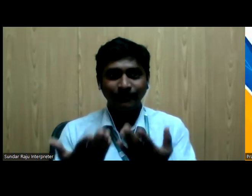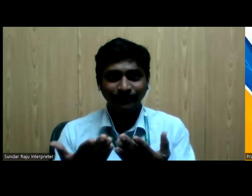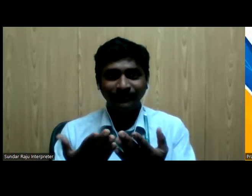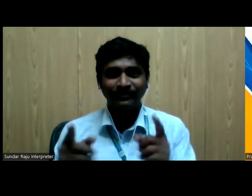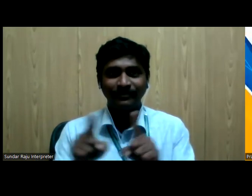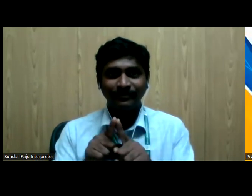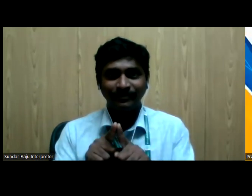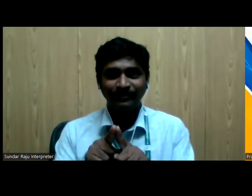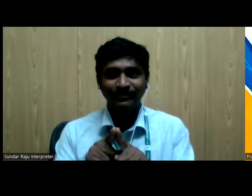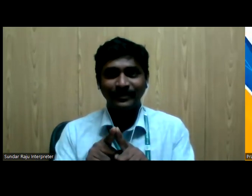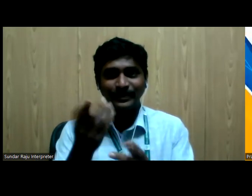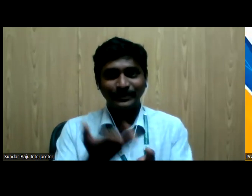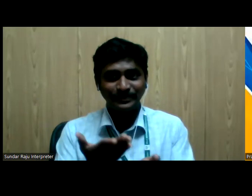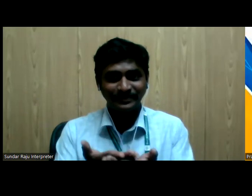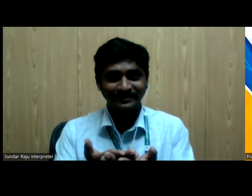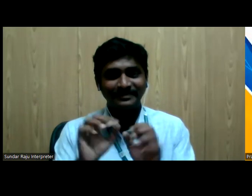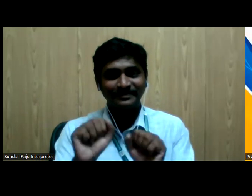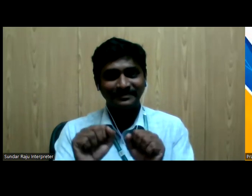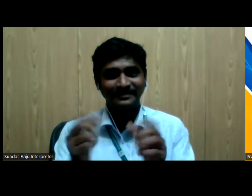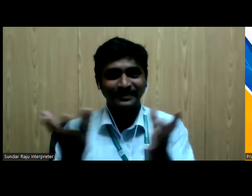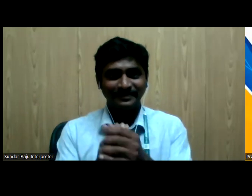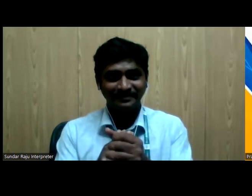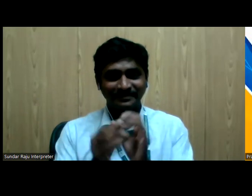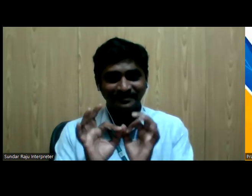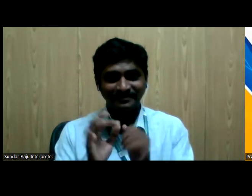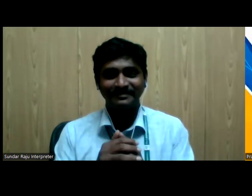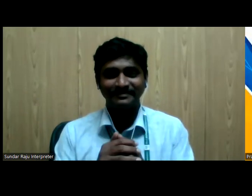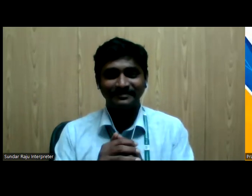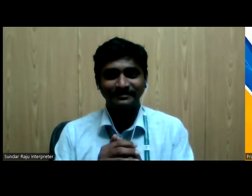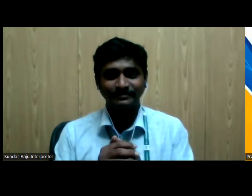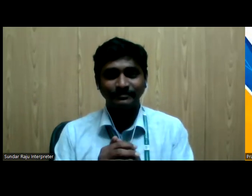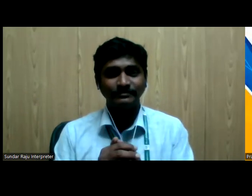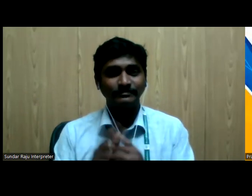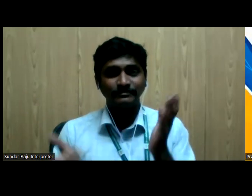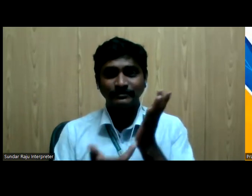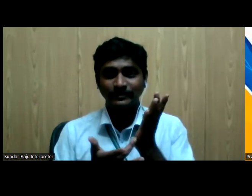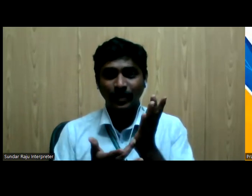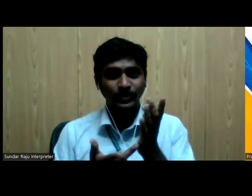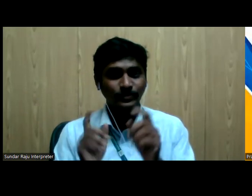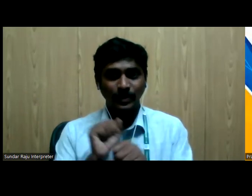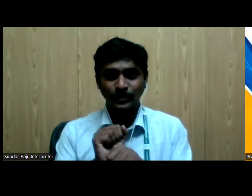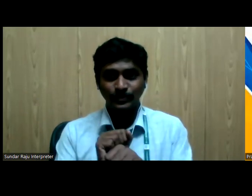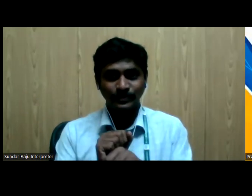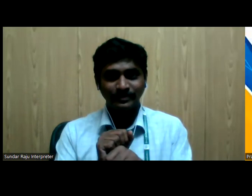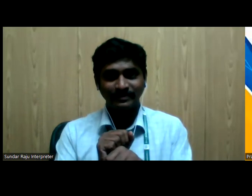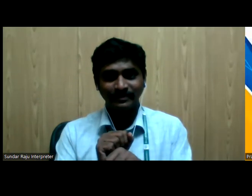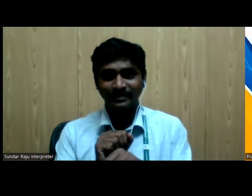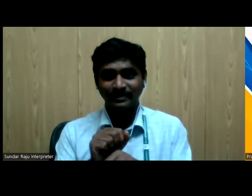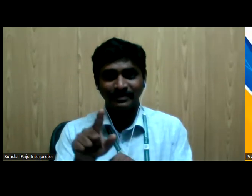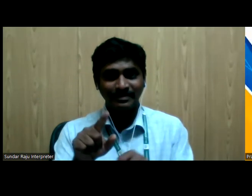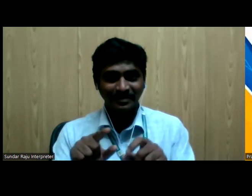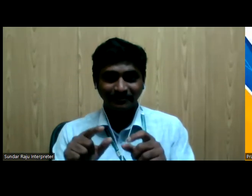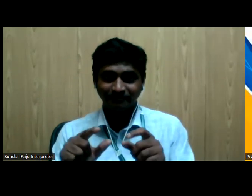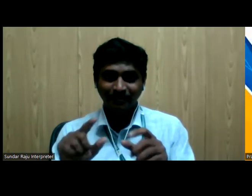valuable contribution for the compendium. So the Tech Mahindra Digital Studio team did a fantastic job on designing